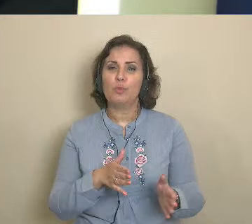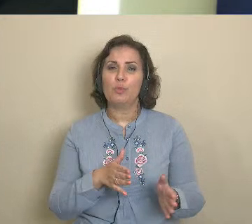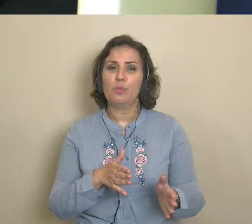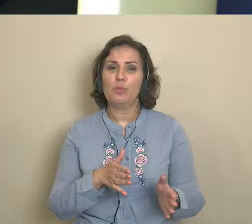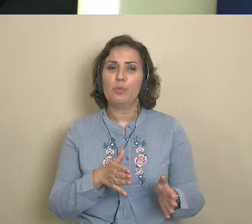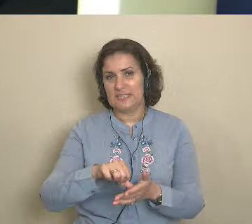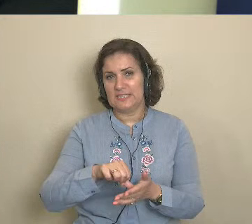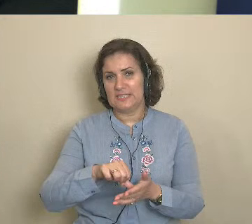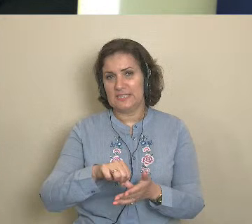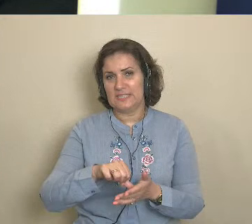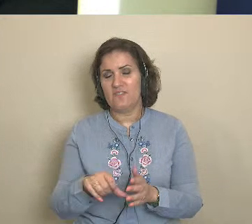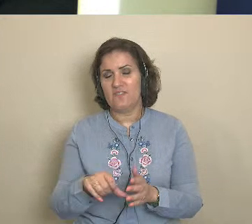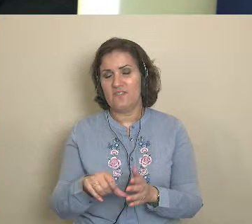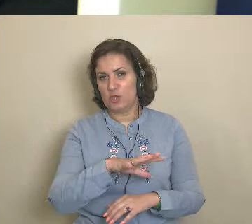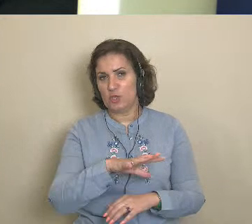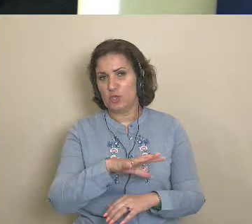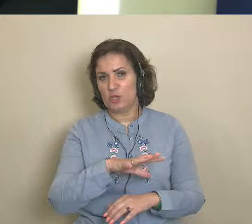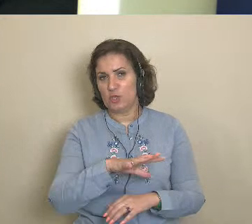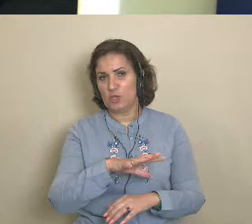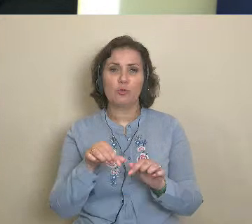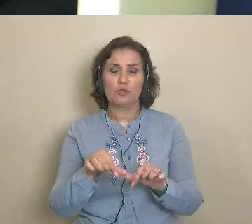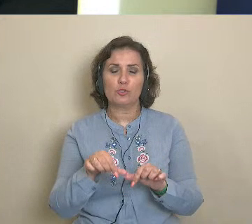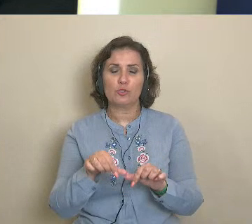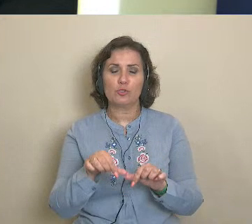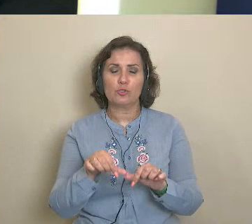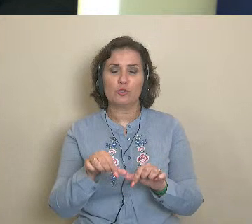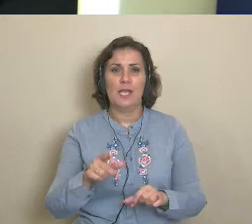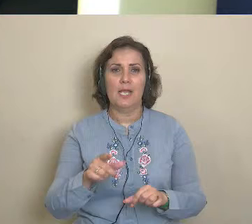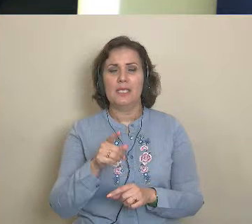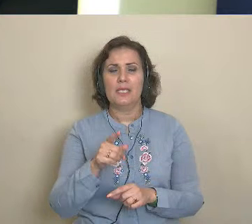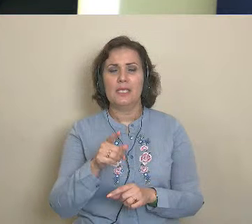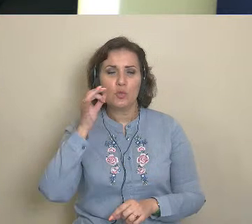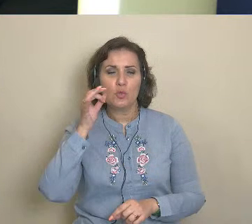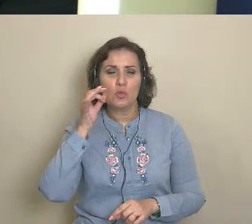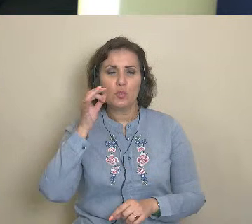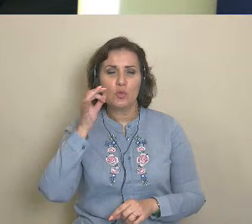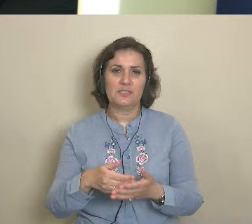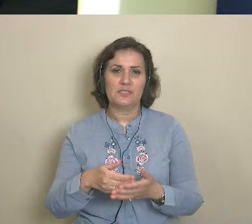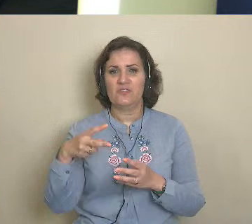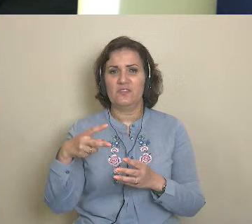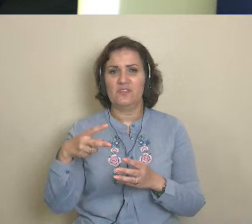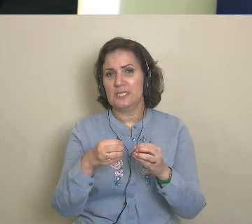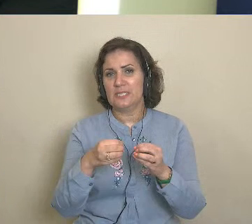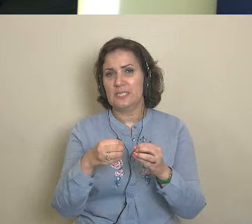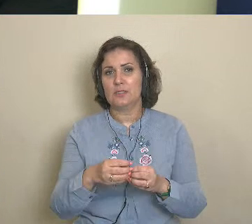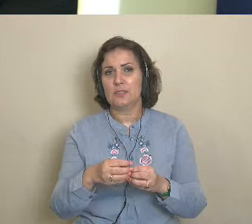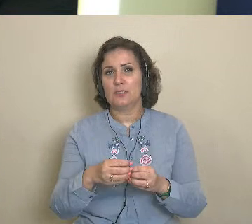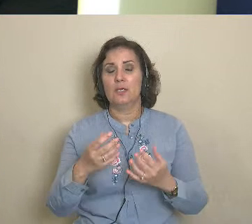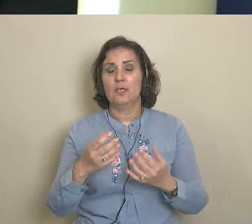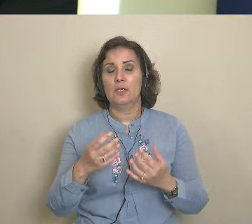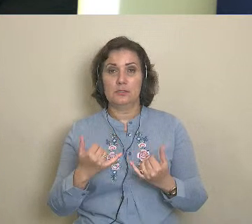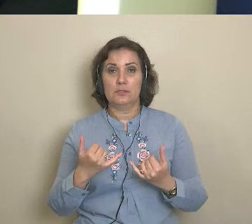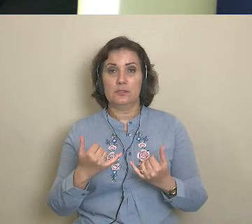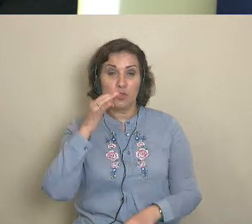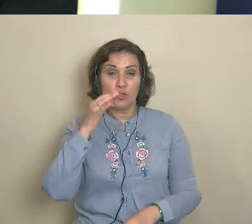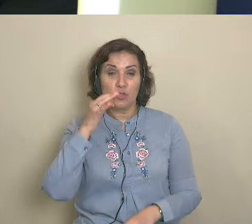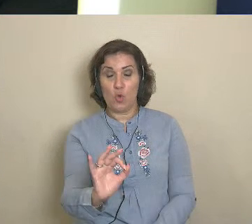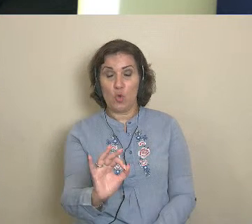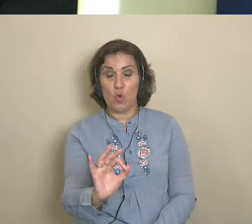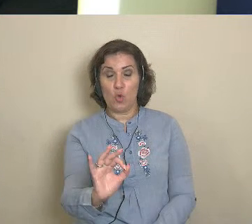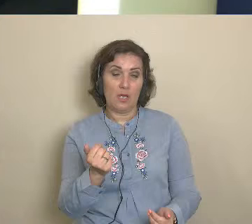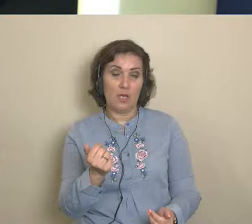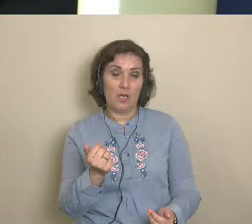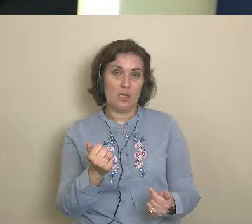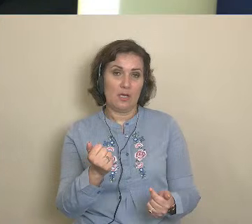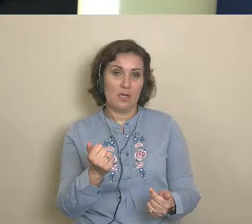we could speak about the way the TCs are ready for that based on the experience of 2010 and